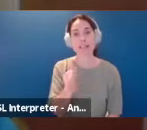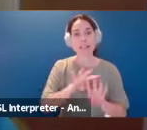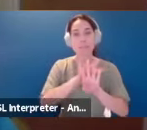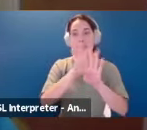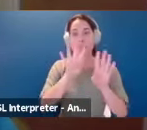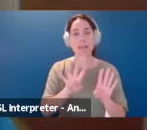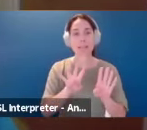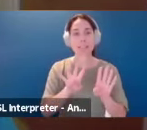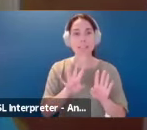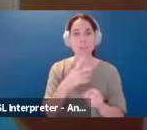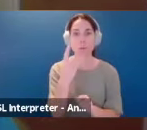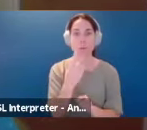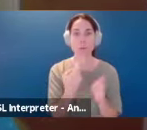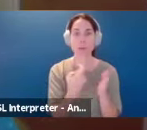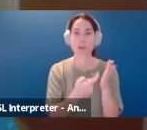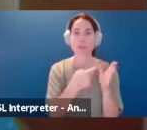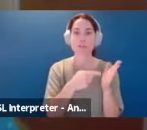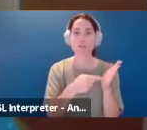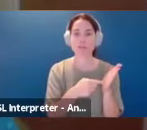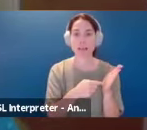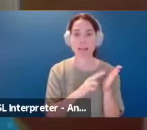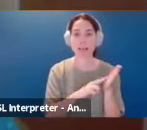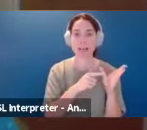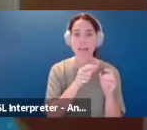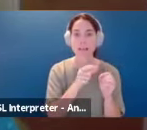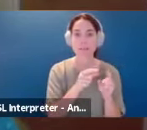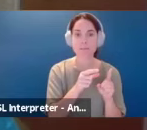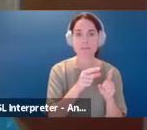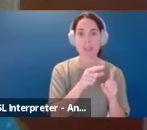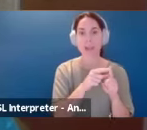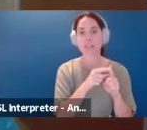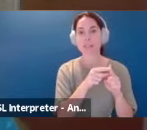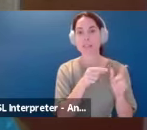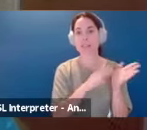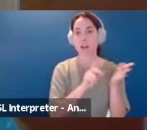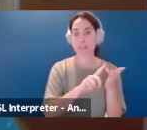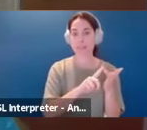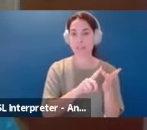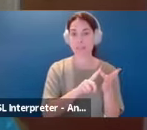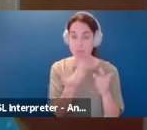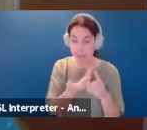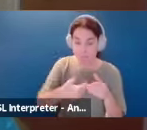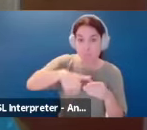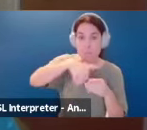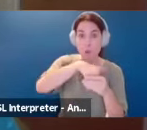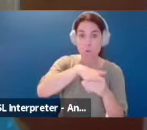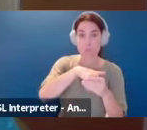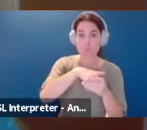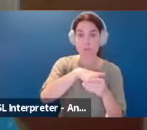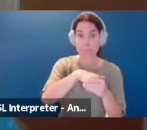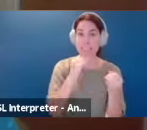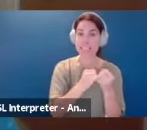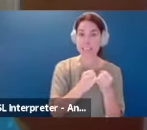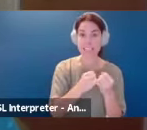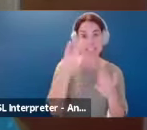has been involved with tree ratna since 1979 and with the